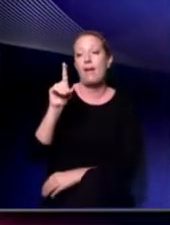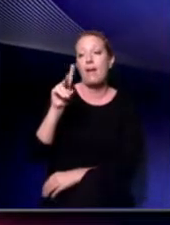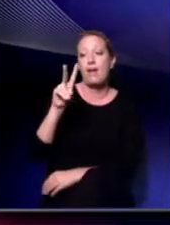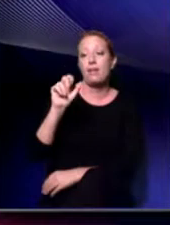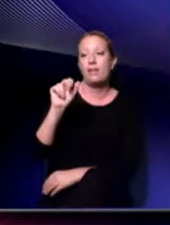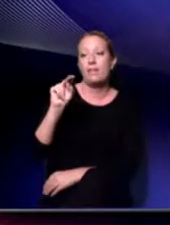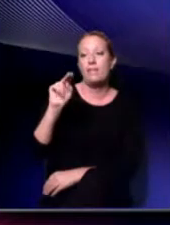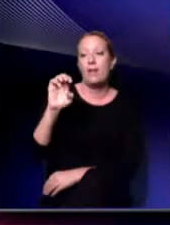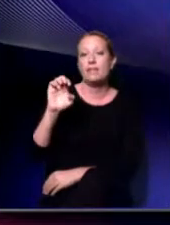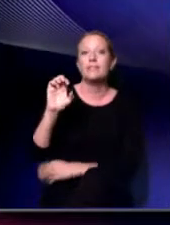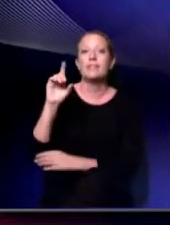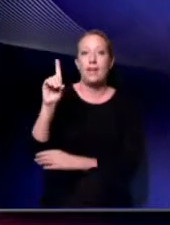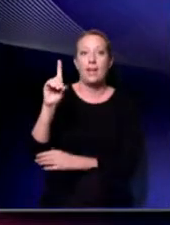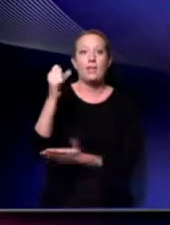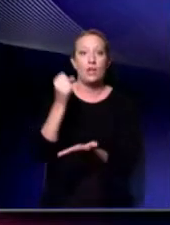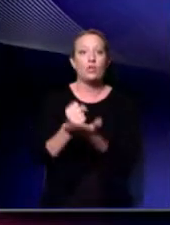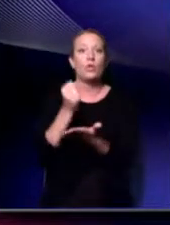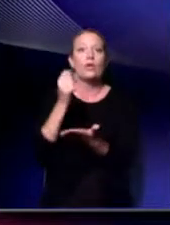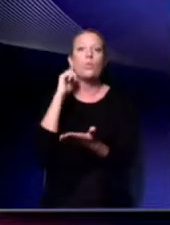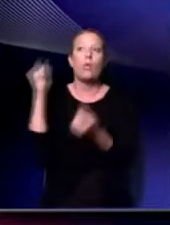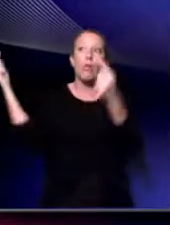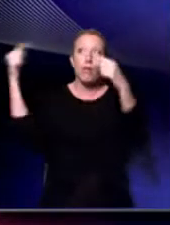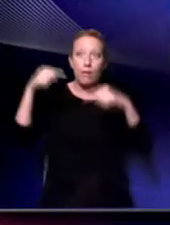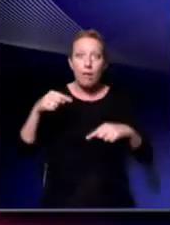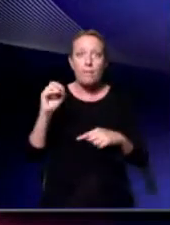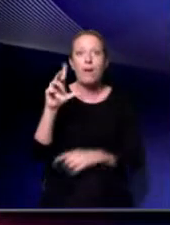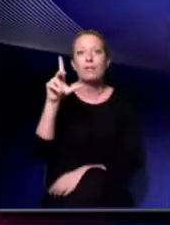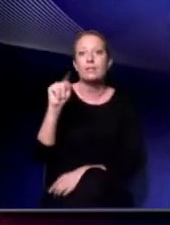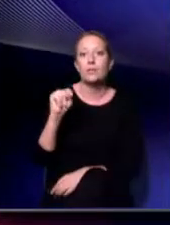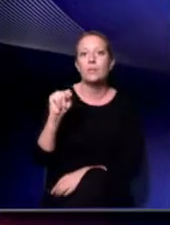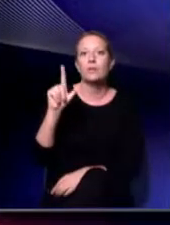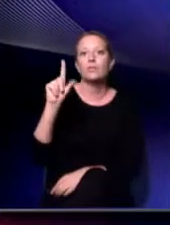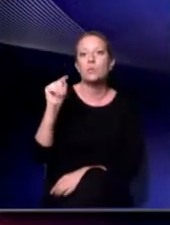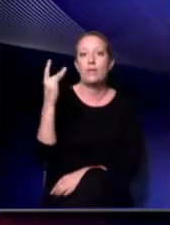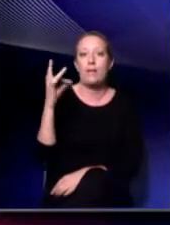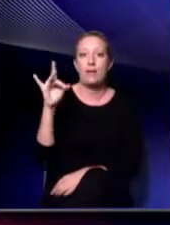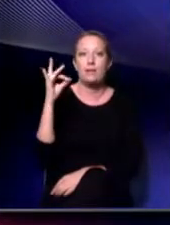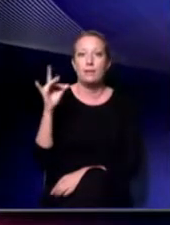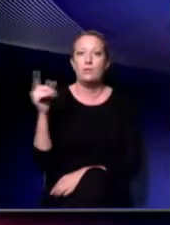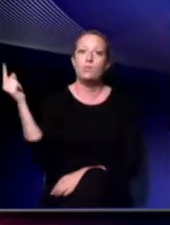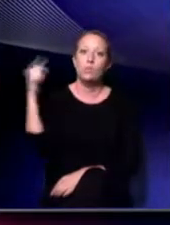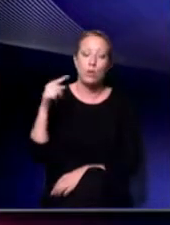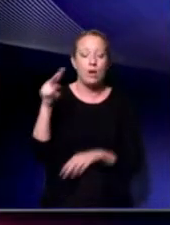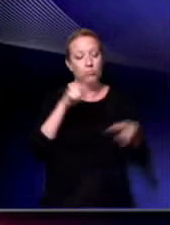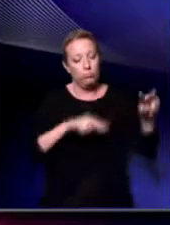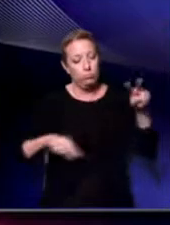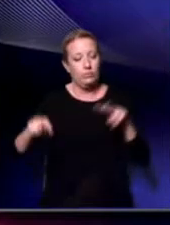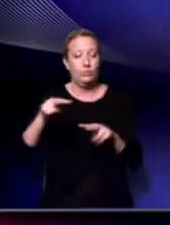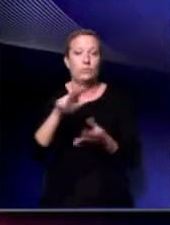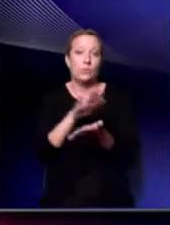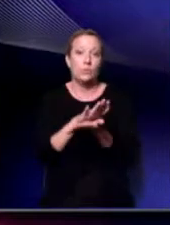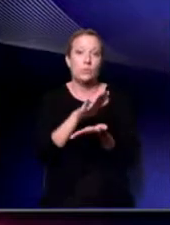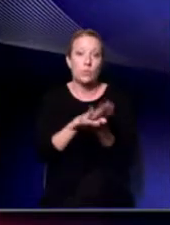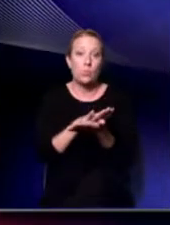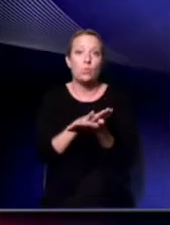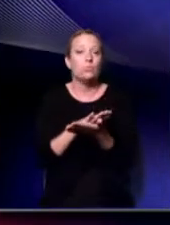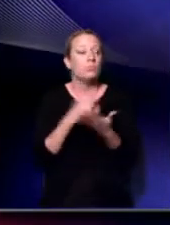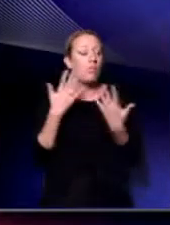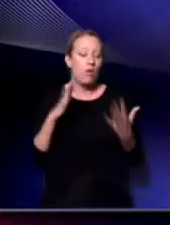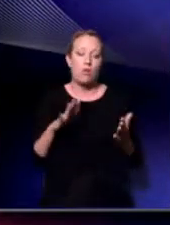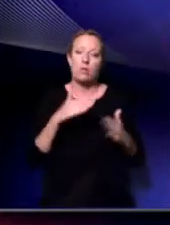accreditation review to happen in October 2018. So we have started that